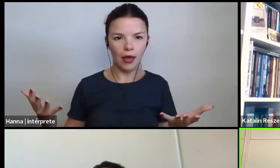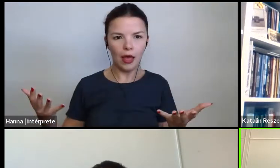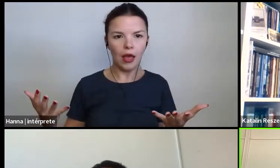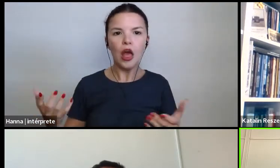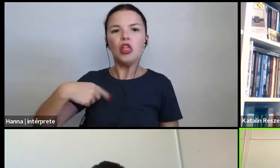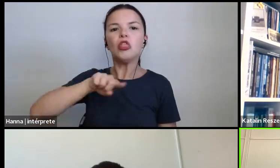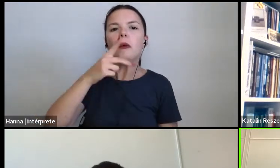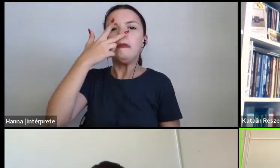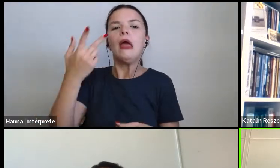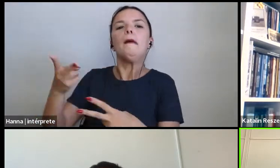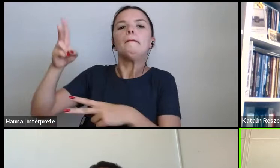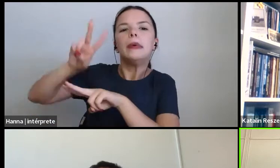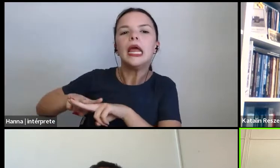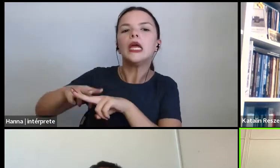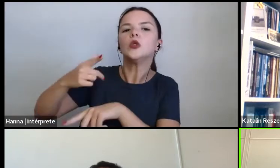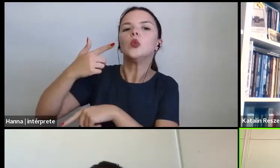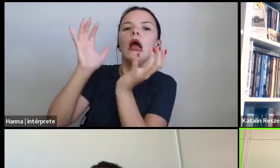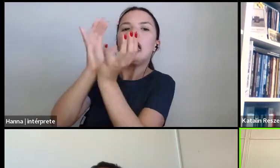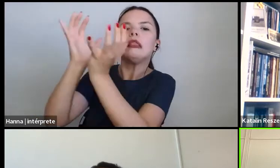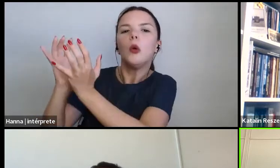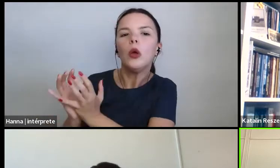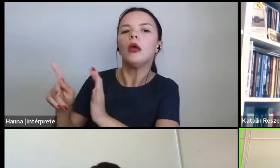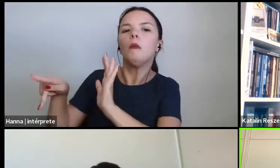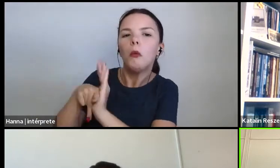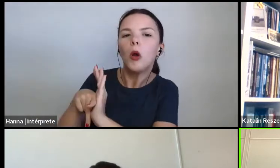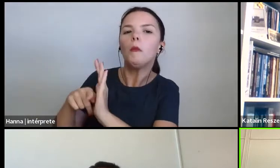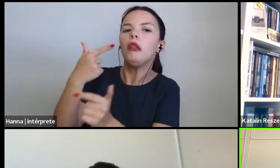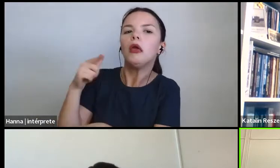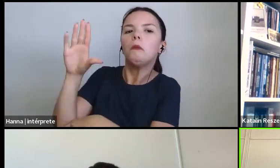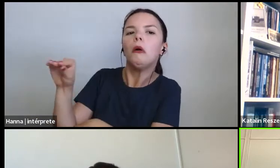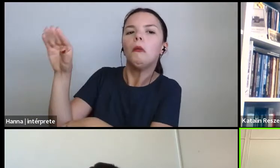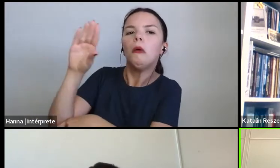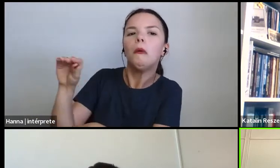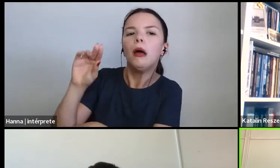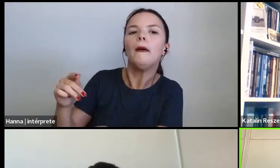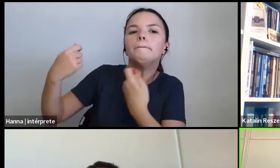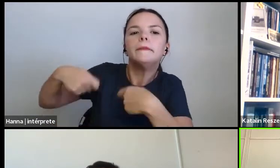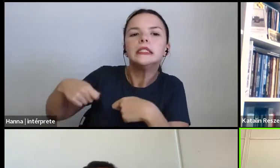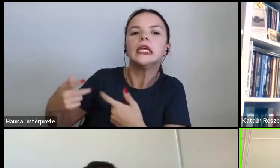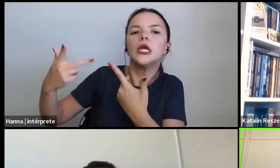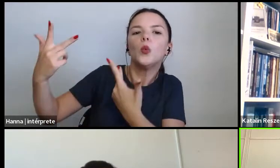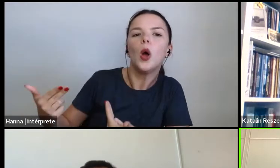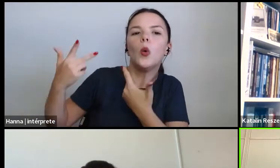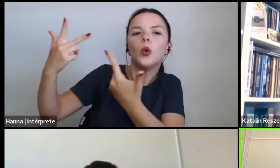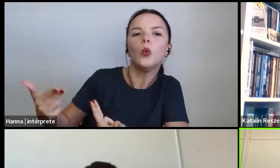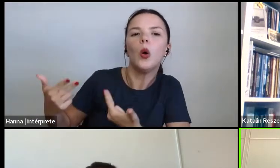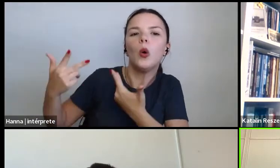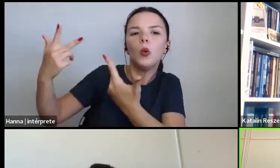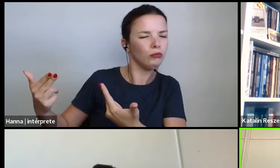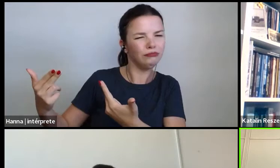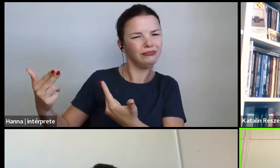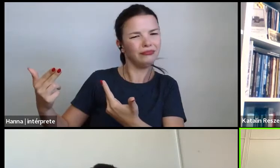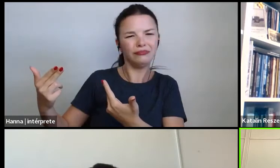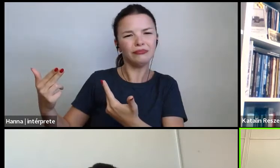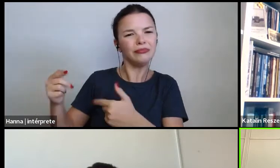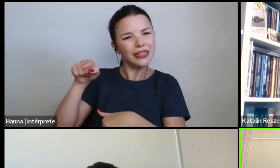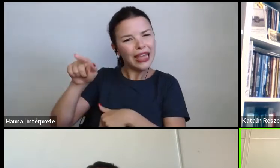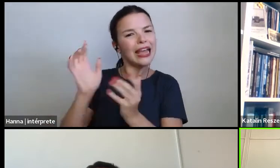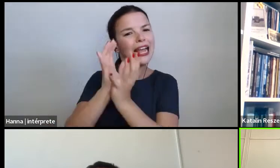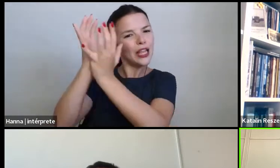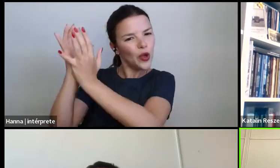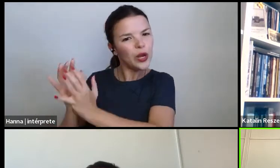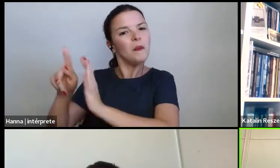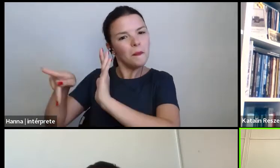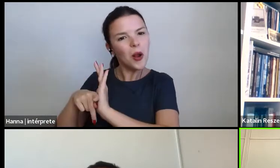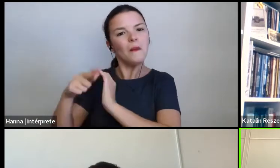slaves from categories that were assumed to oralized languages.